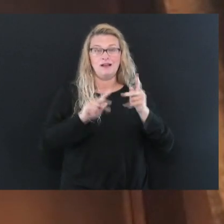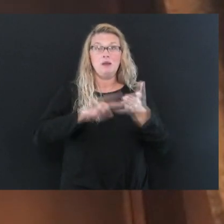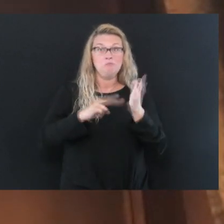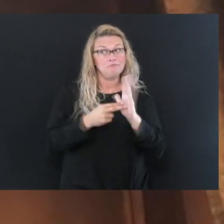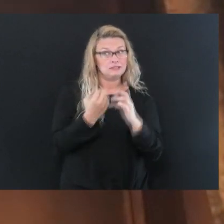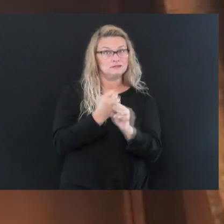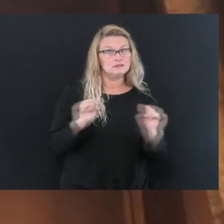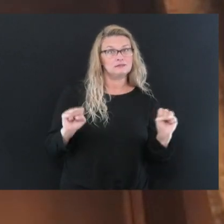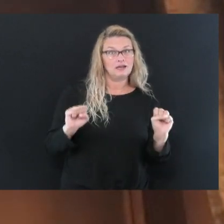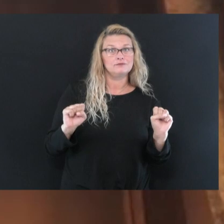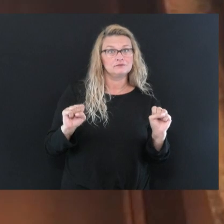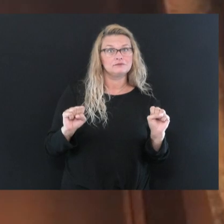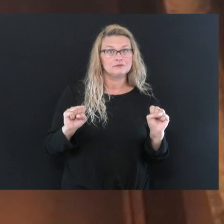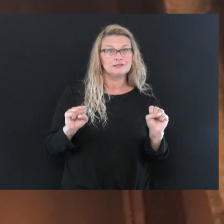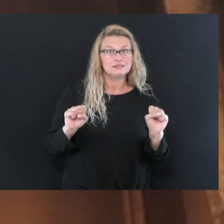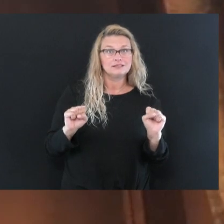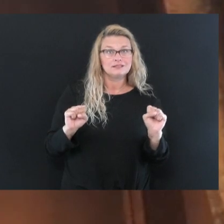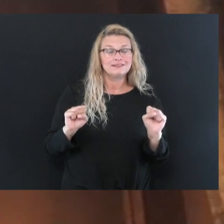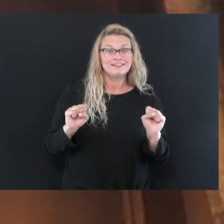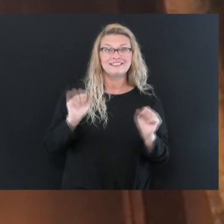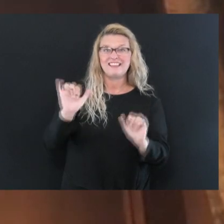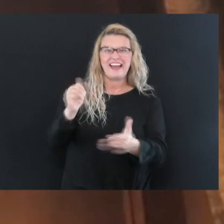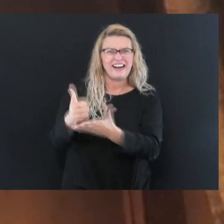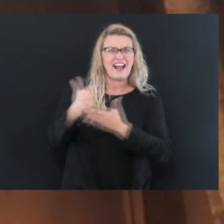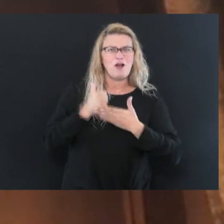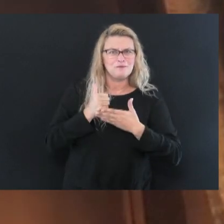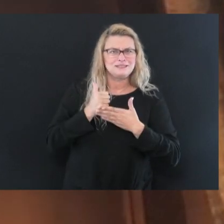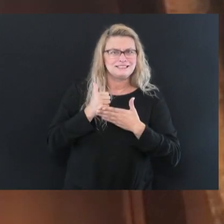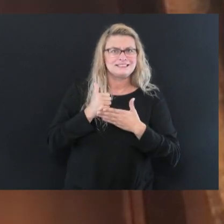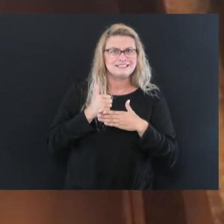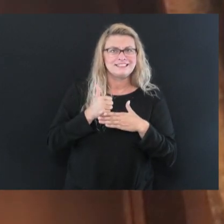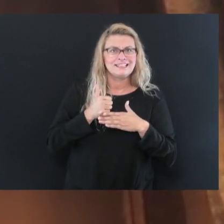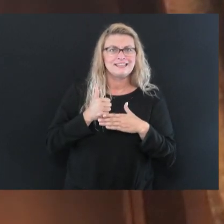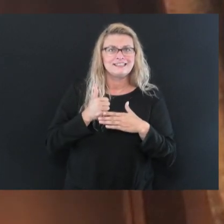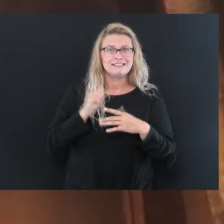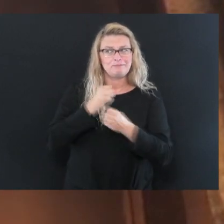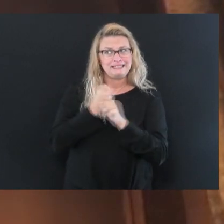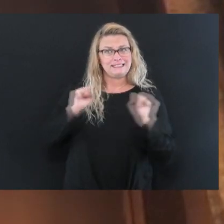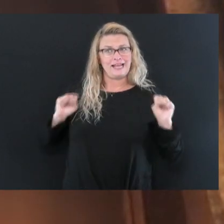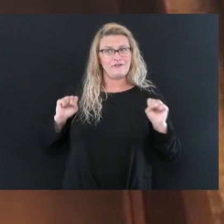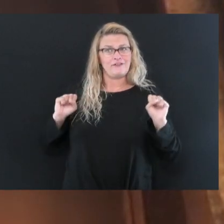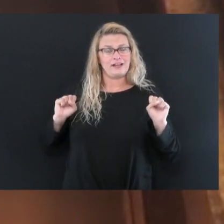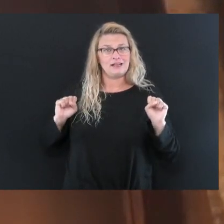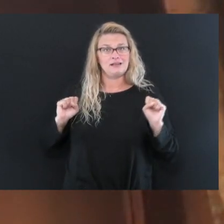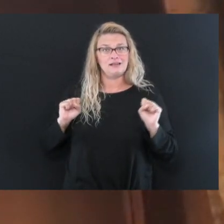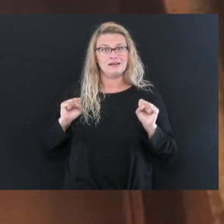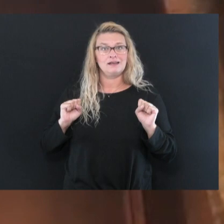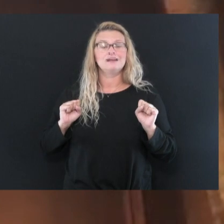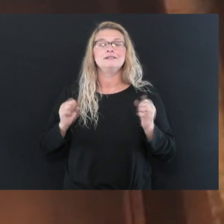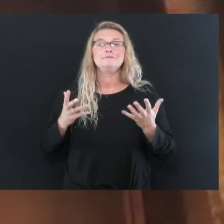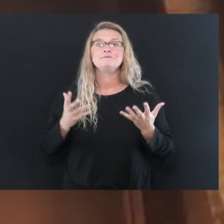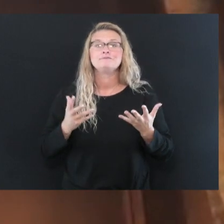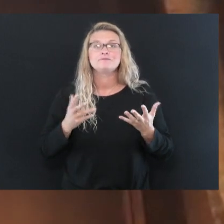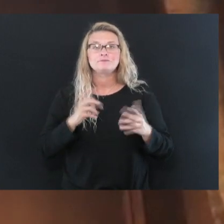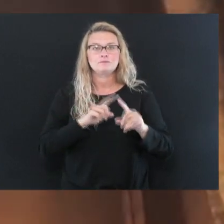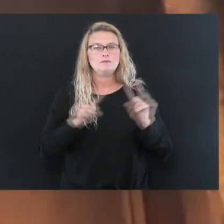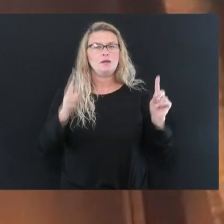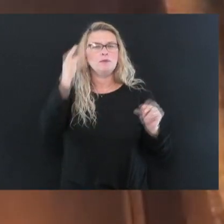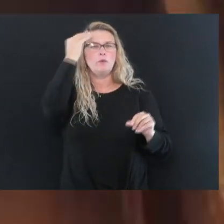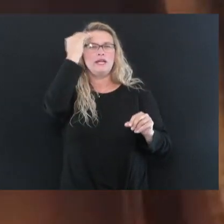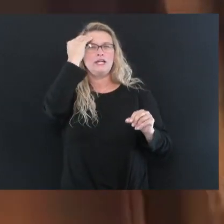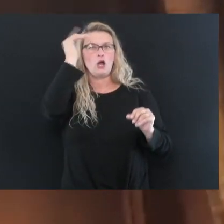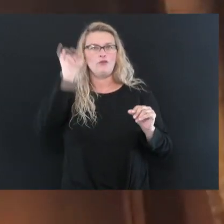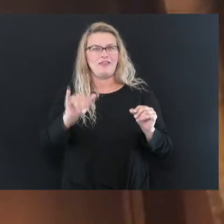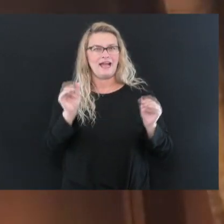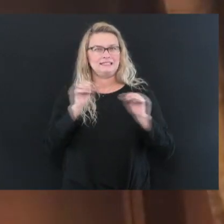really helps us, I think, feel very confident that in the classroom things are safe. But we know that the spread